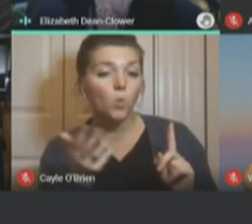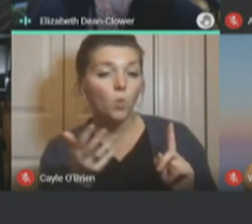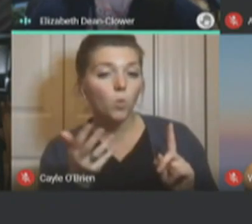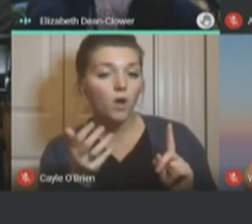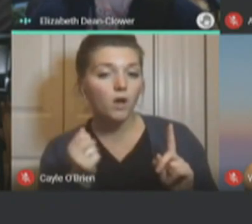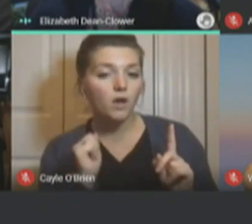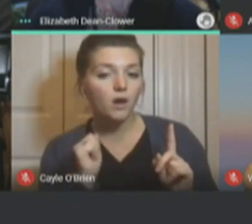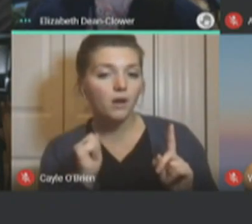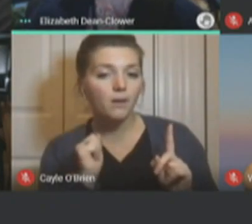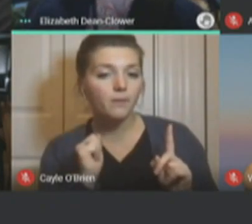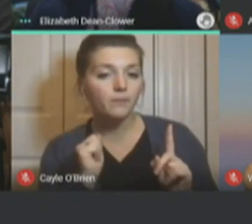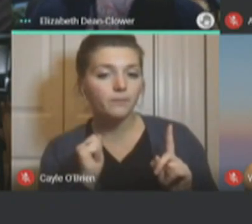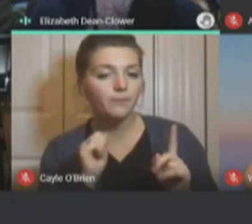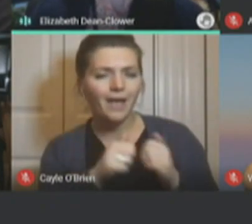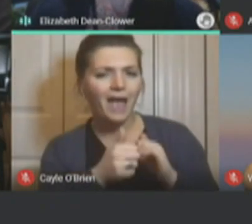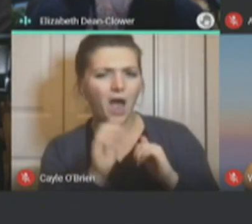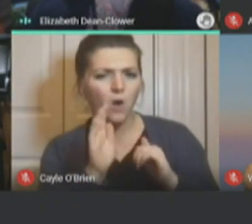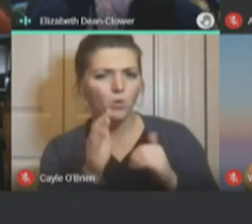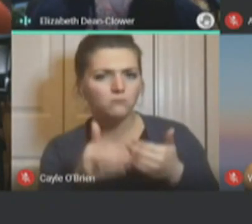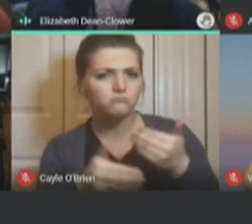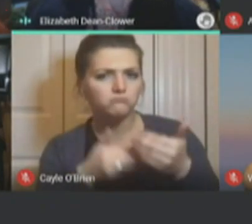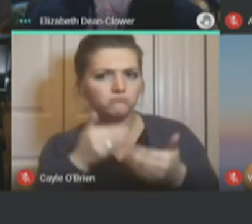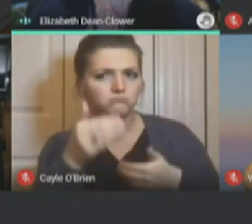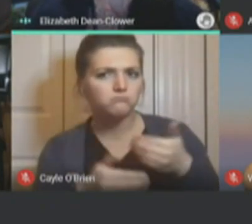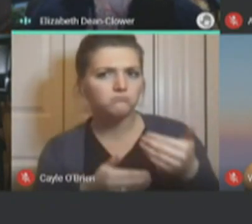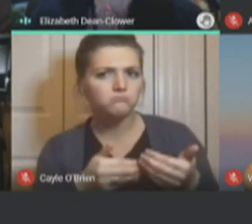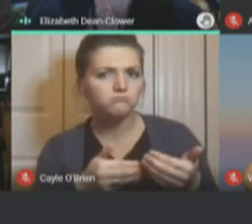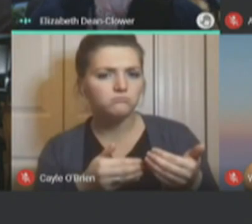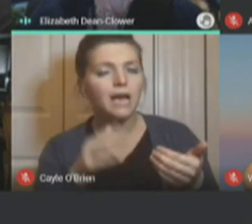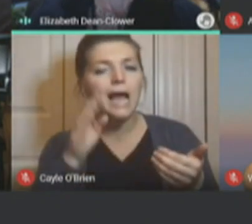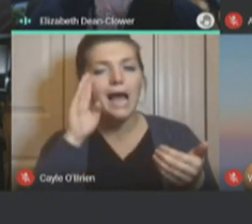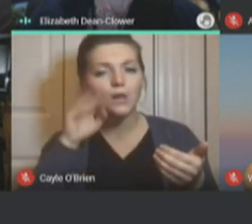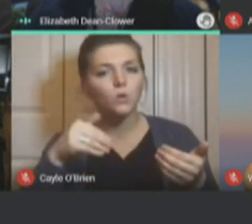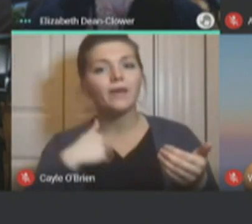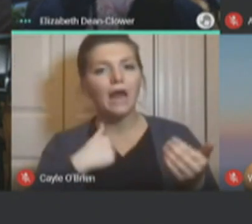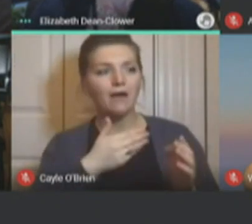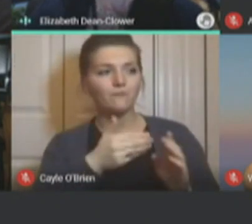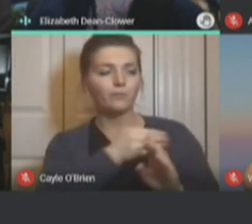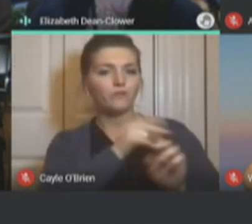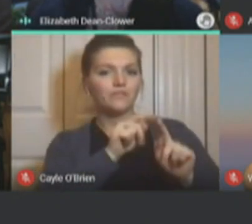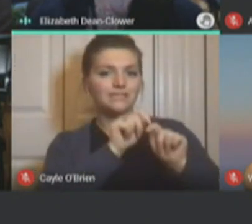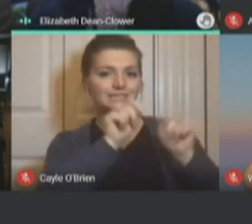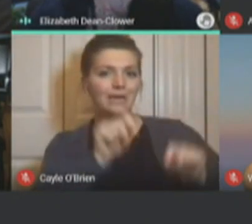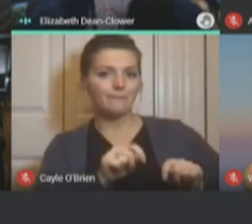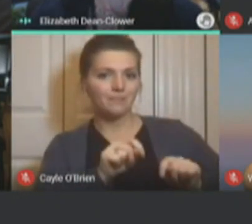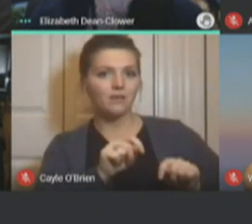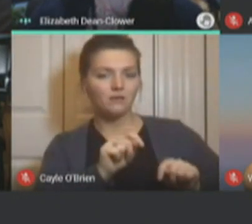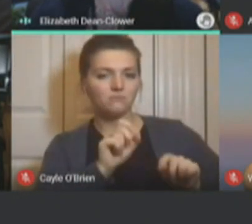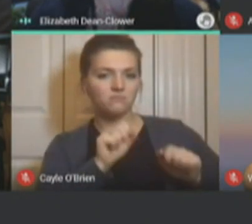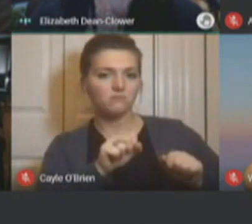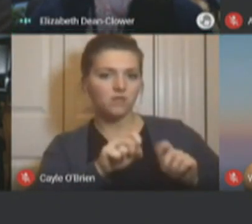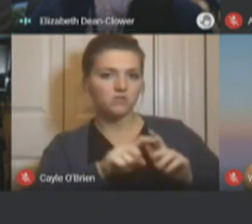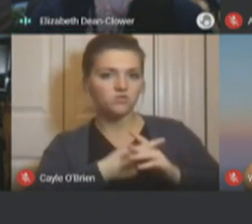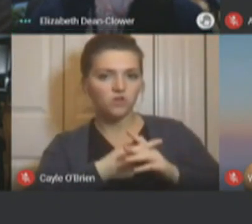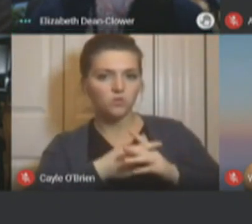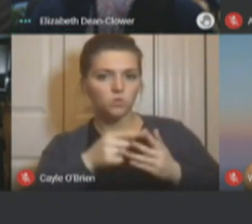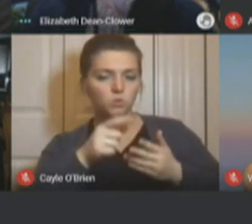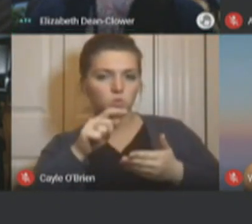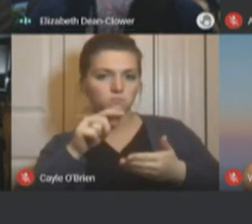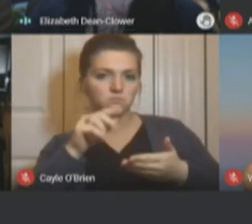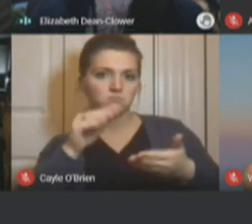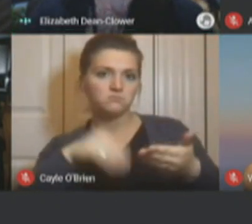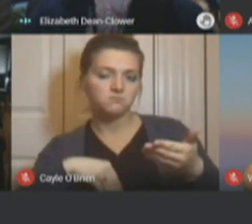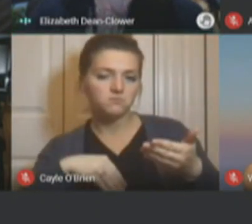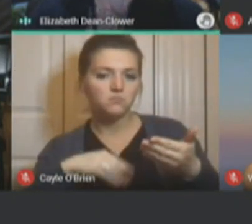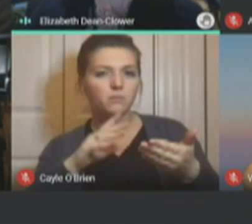is that going to proceed? I know that we have the prior one to work from, but I know that there's an element of wanting to do it